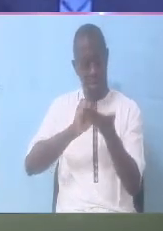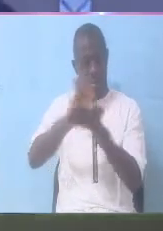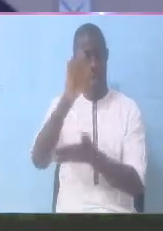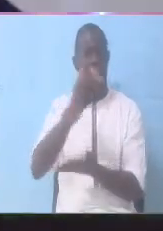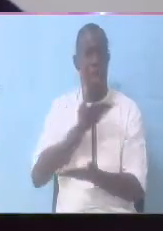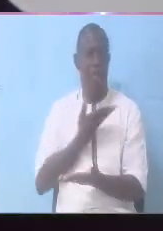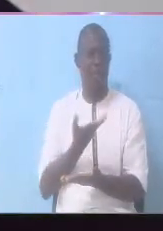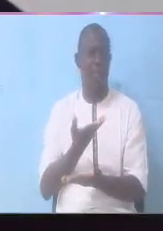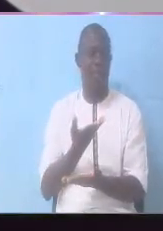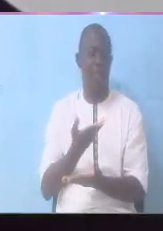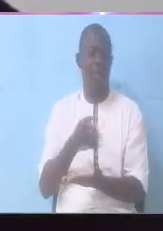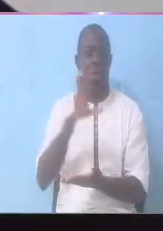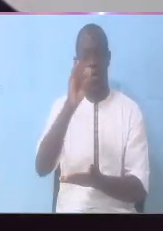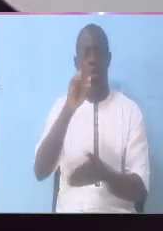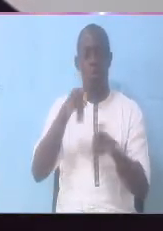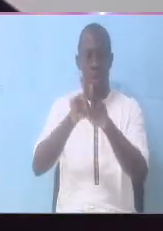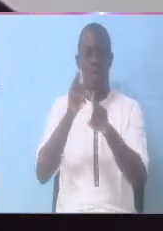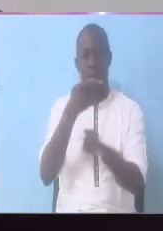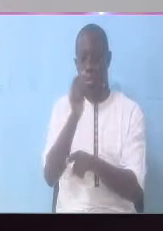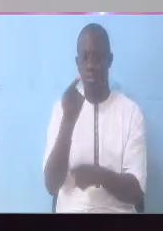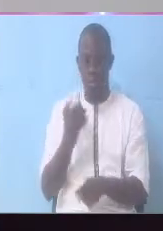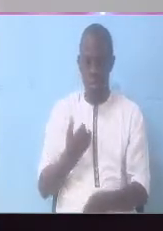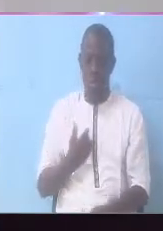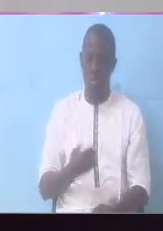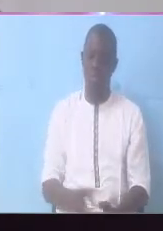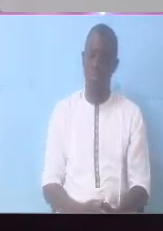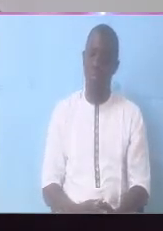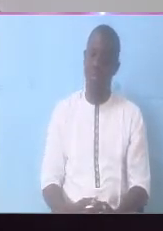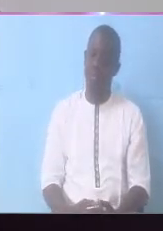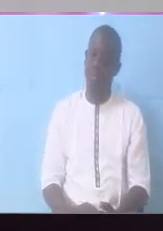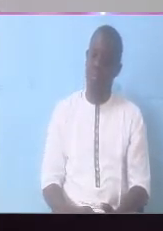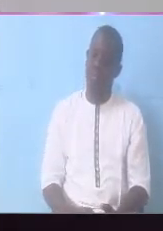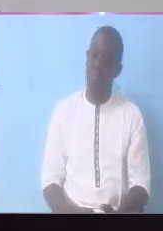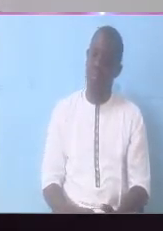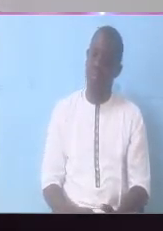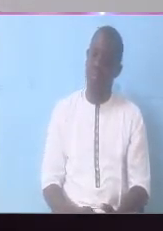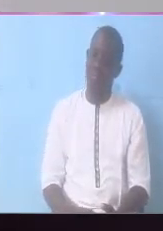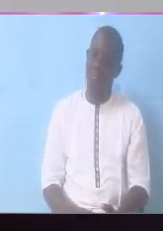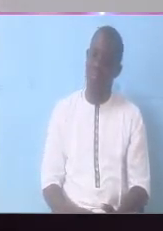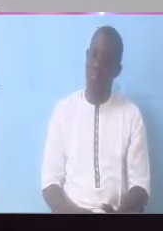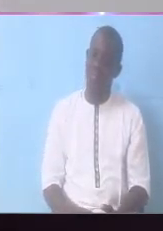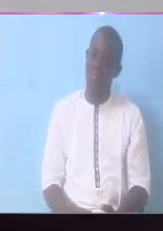comfortable when the UN inspectors were in the country.